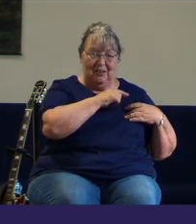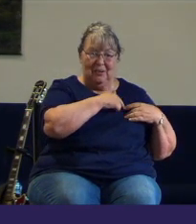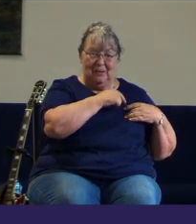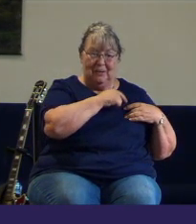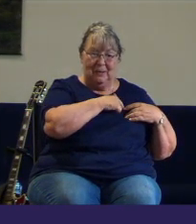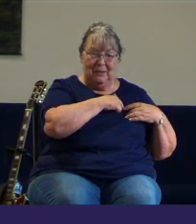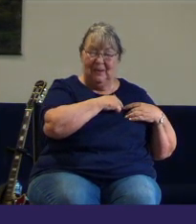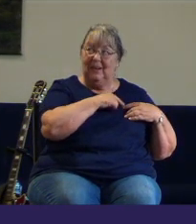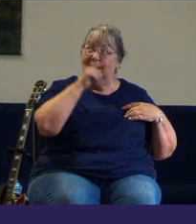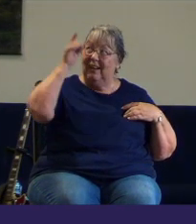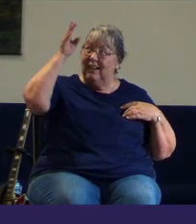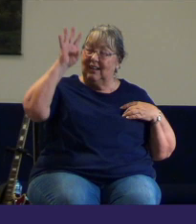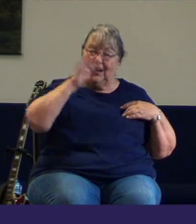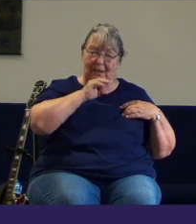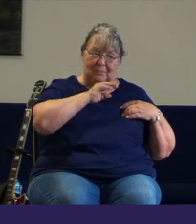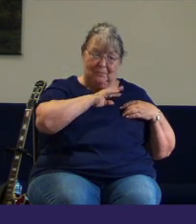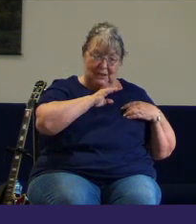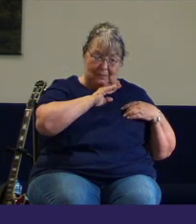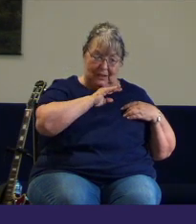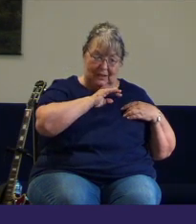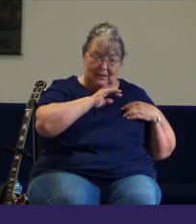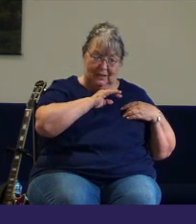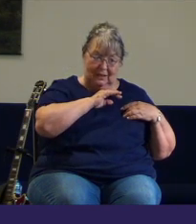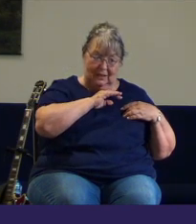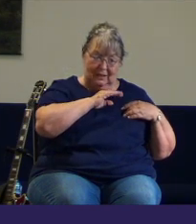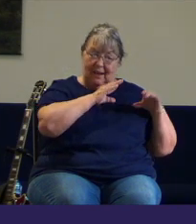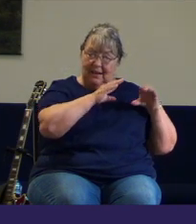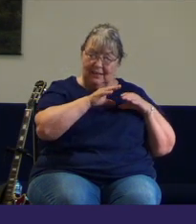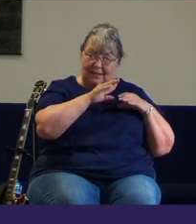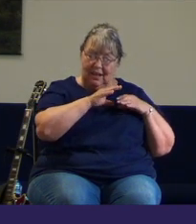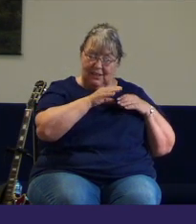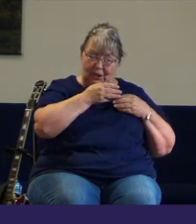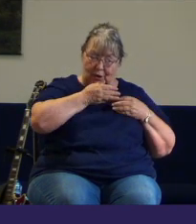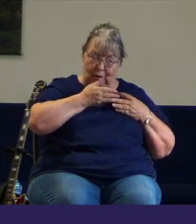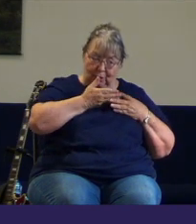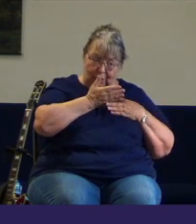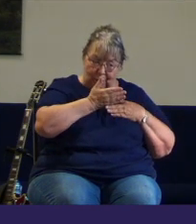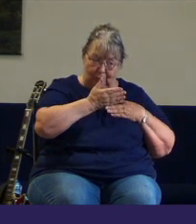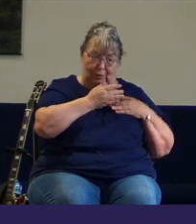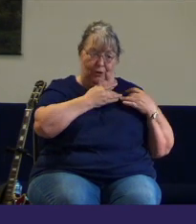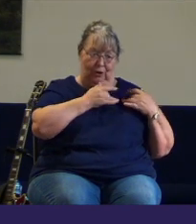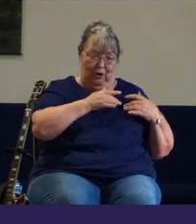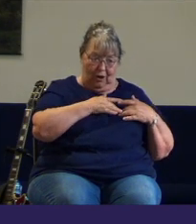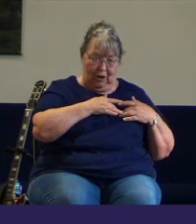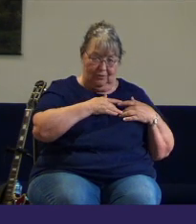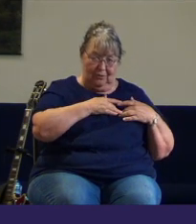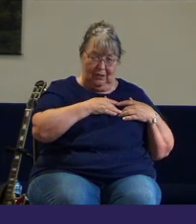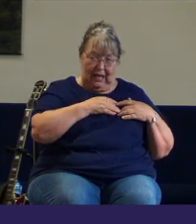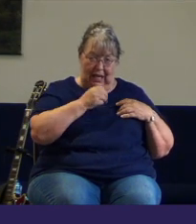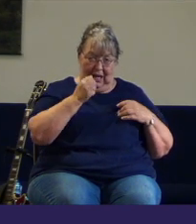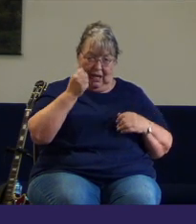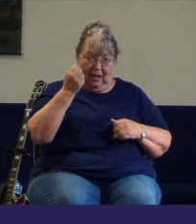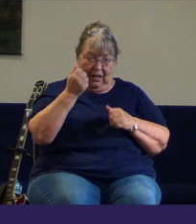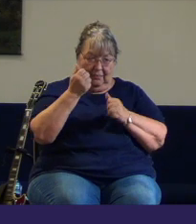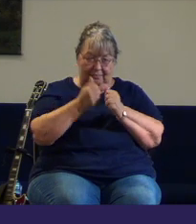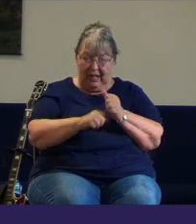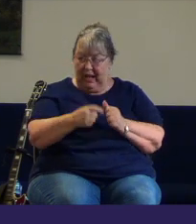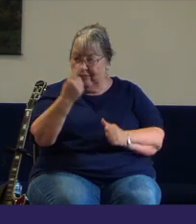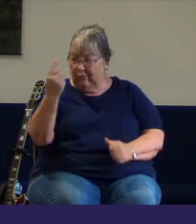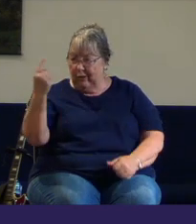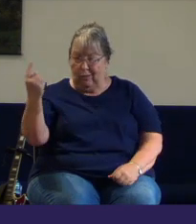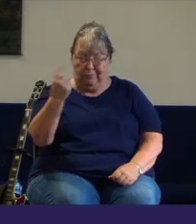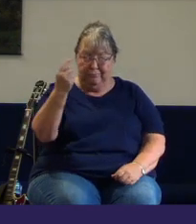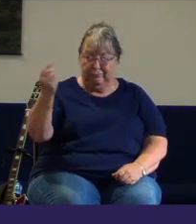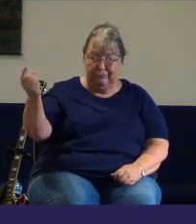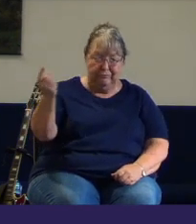speaks through and does through. So we're all preaching a message. You know that? Every one of us is preaching a message on a